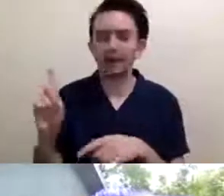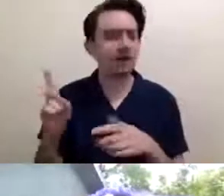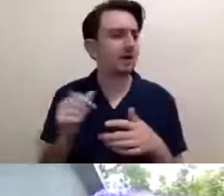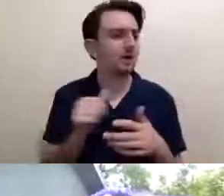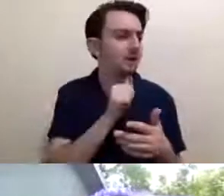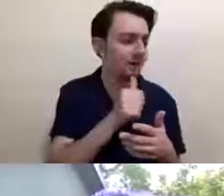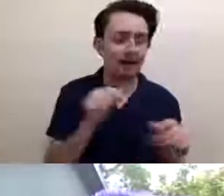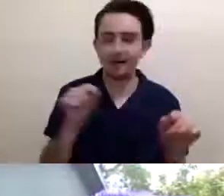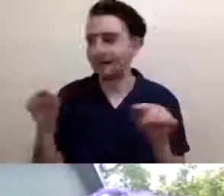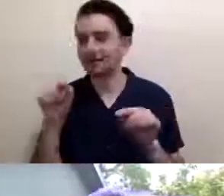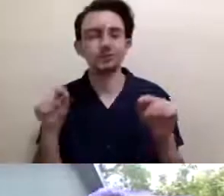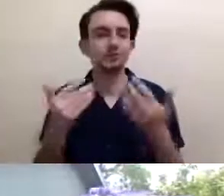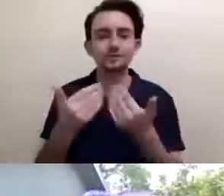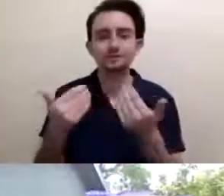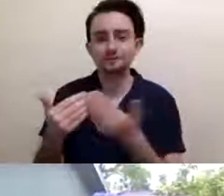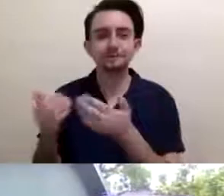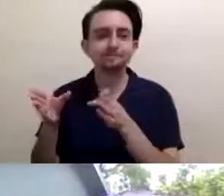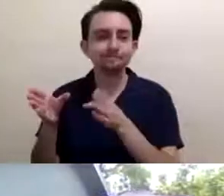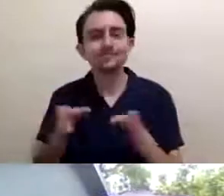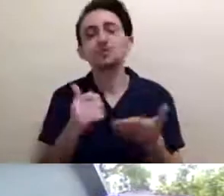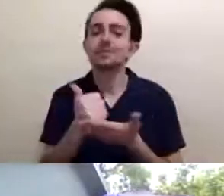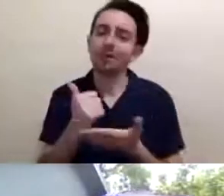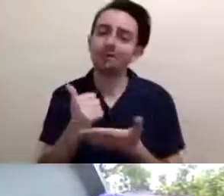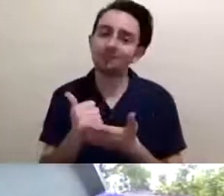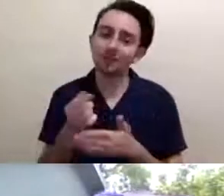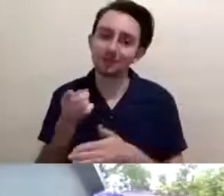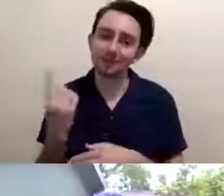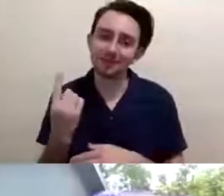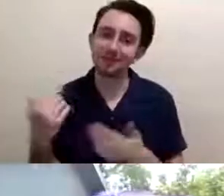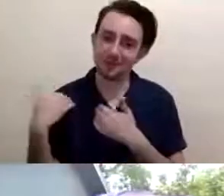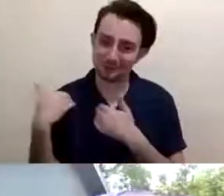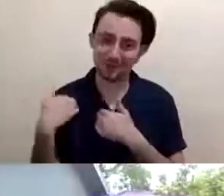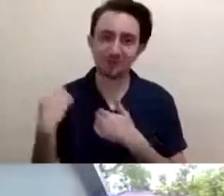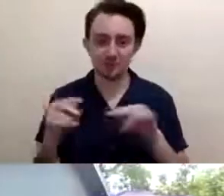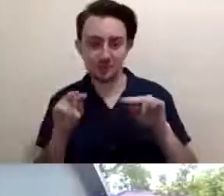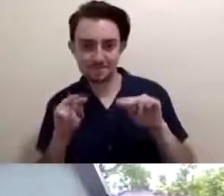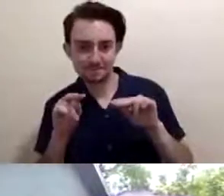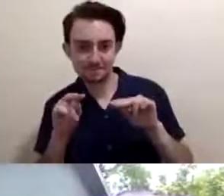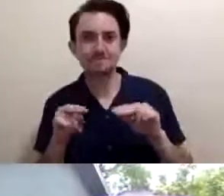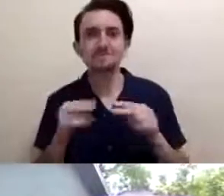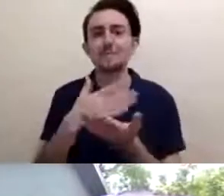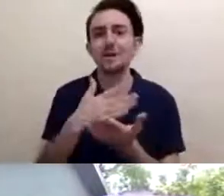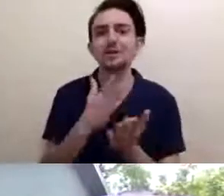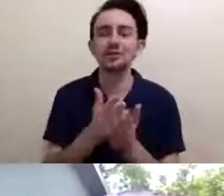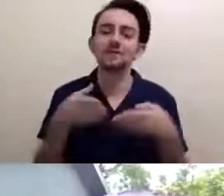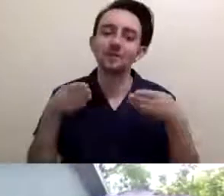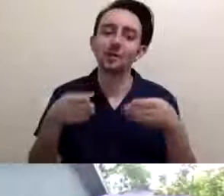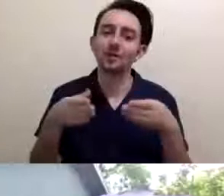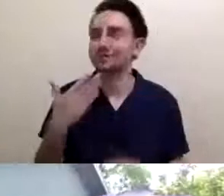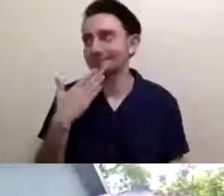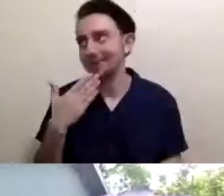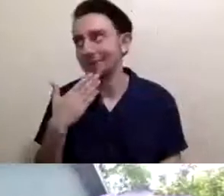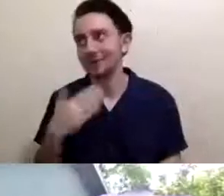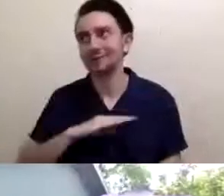it's helpful to have someone who is constantly looking at all of the budgets and how things break down present. Thank you. for being